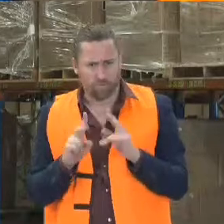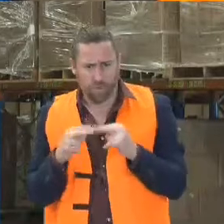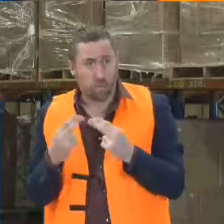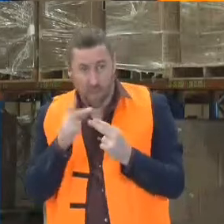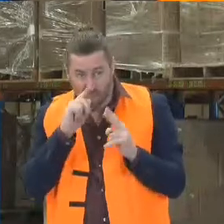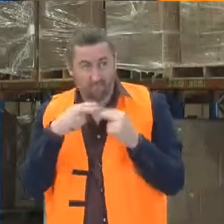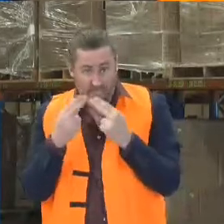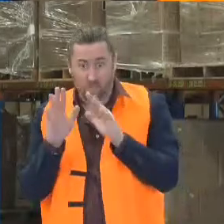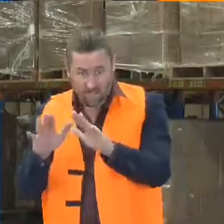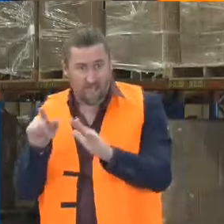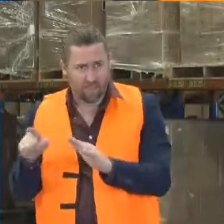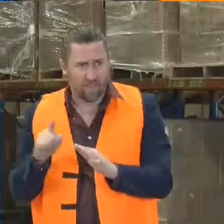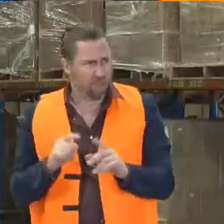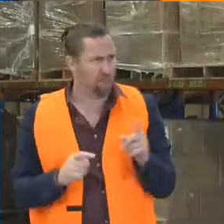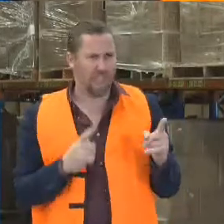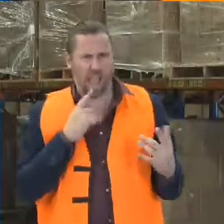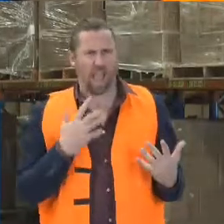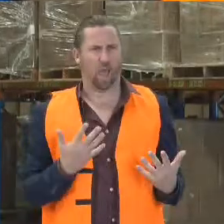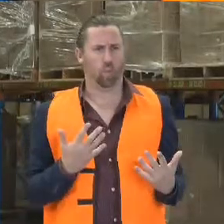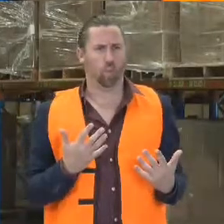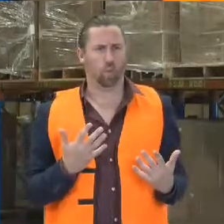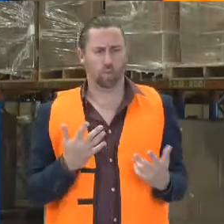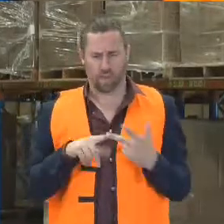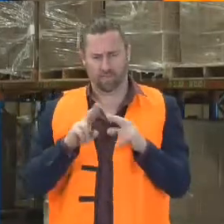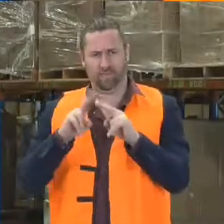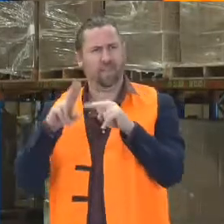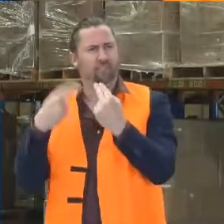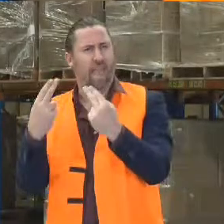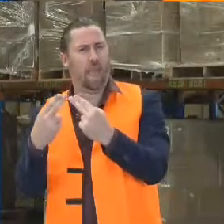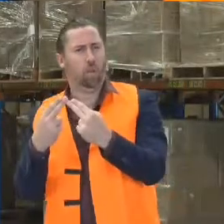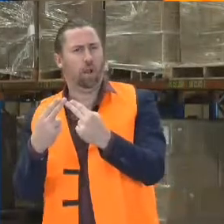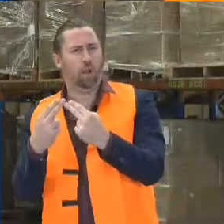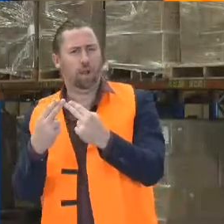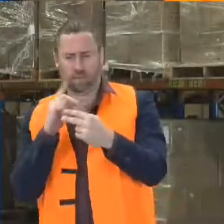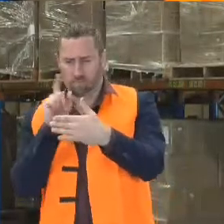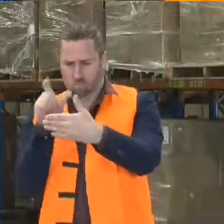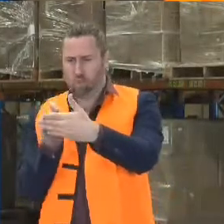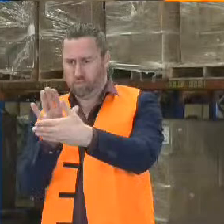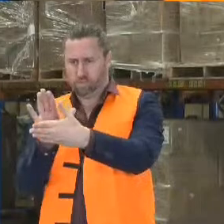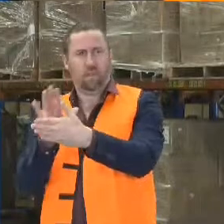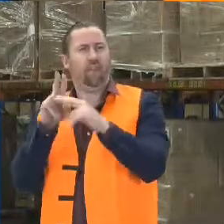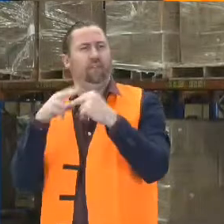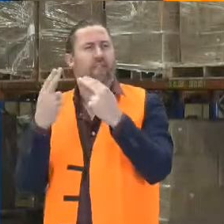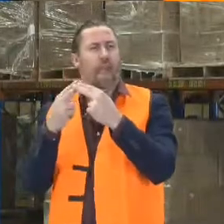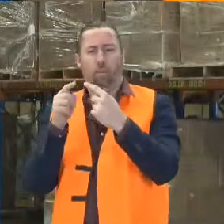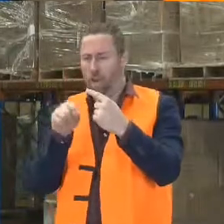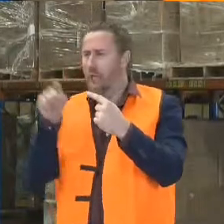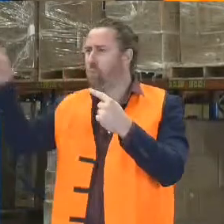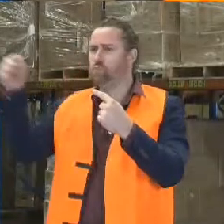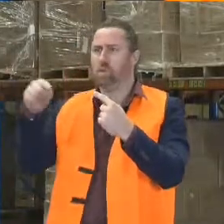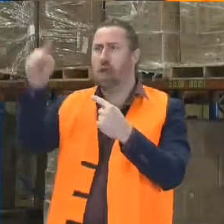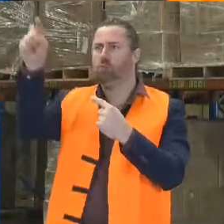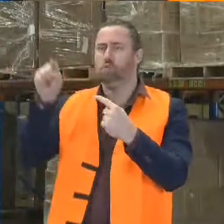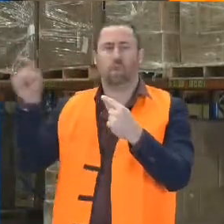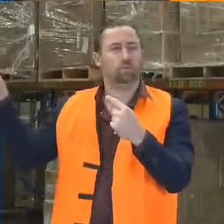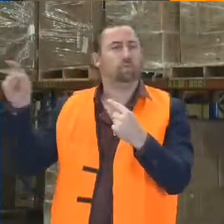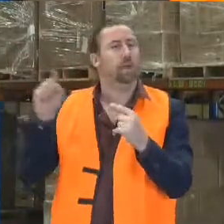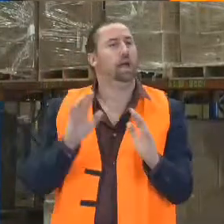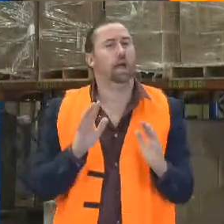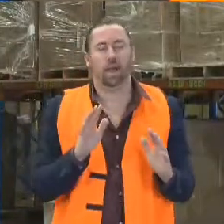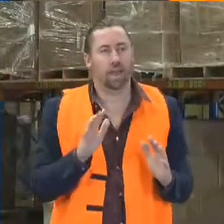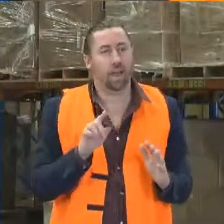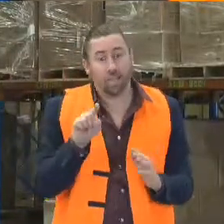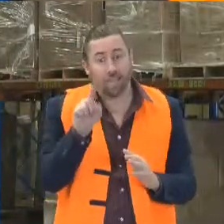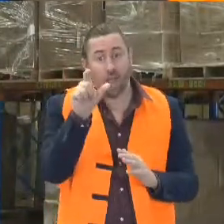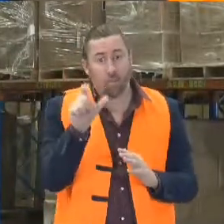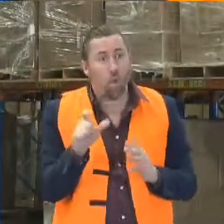them at the Yes. same time? Yes. Well, how does that work if their families are going out into the public? Because they're not a case. Yeah. So until you